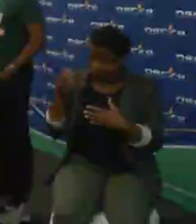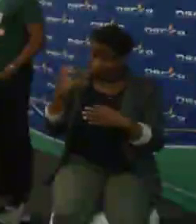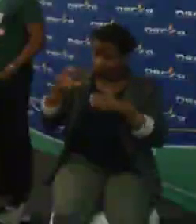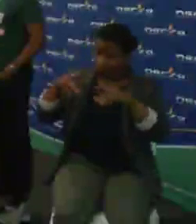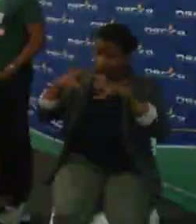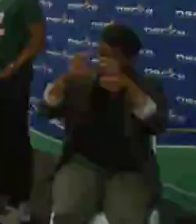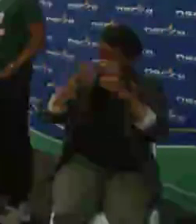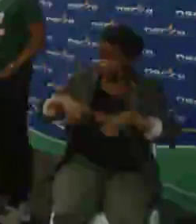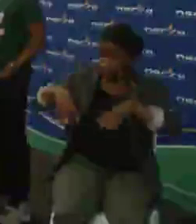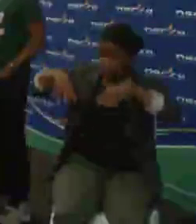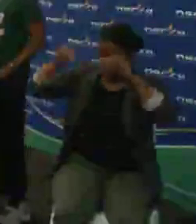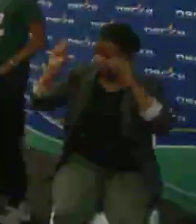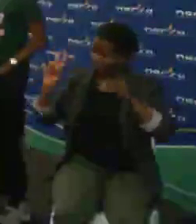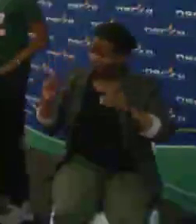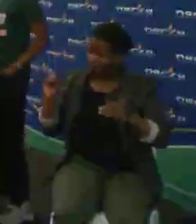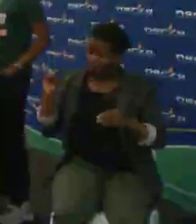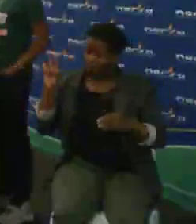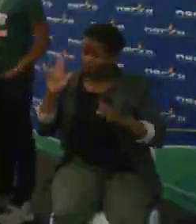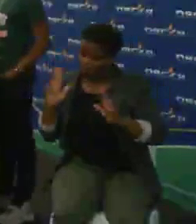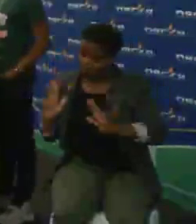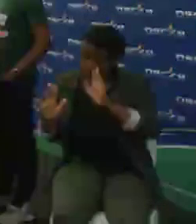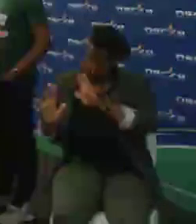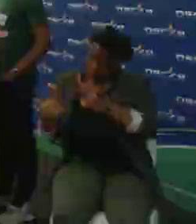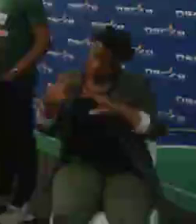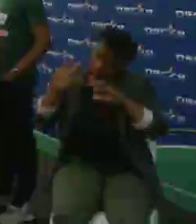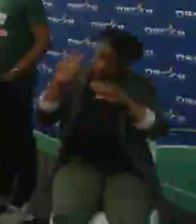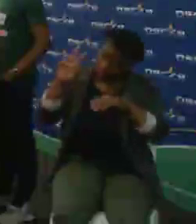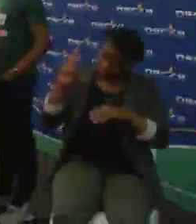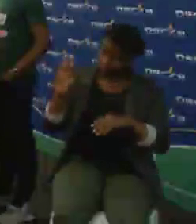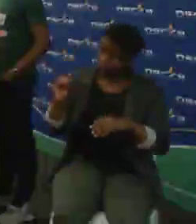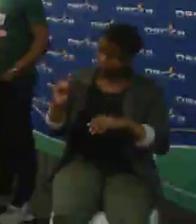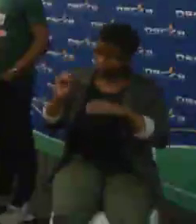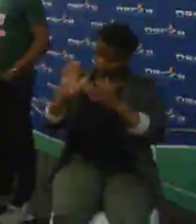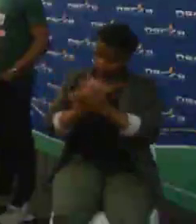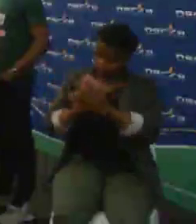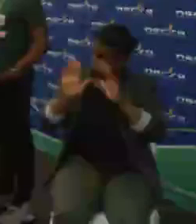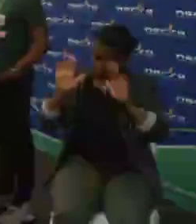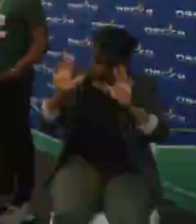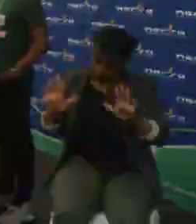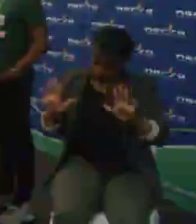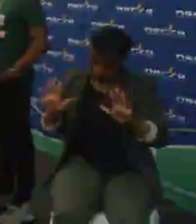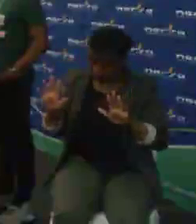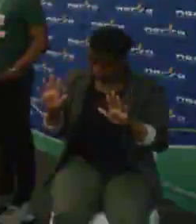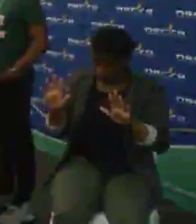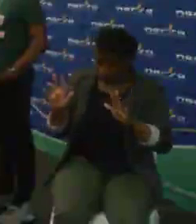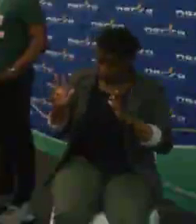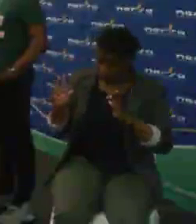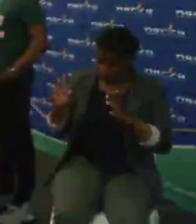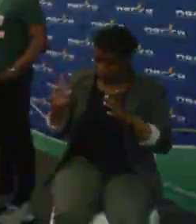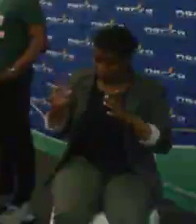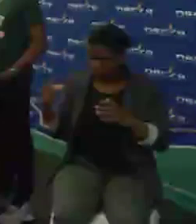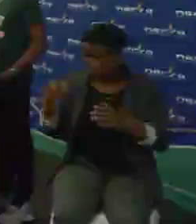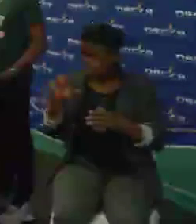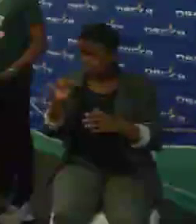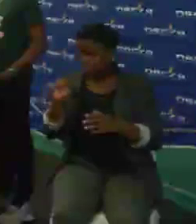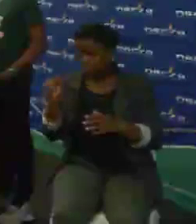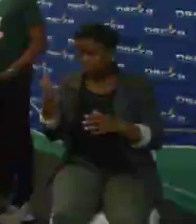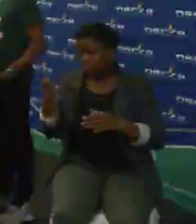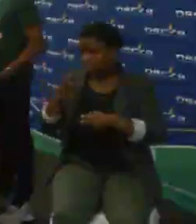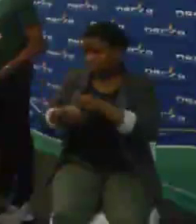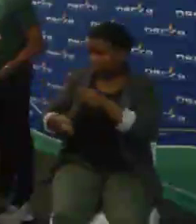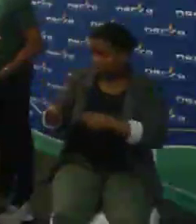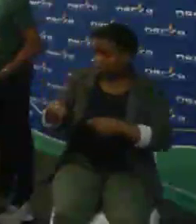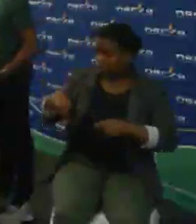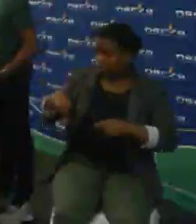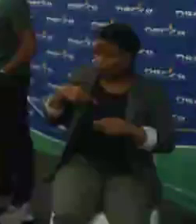shedding of 2009, 2010 and whatnot, the purchases of the OCGT, the gas purchases, we